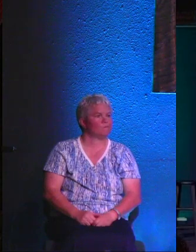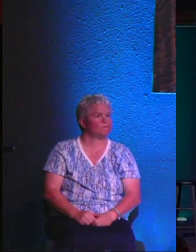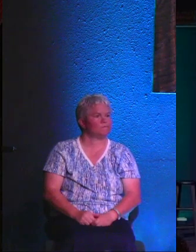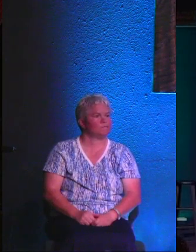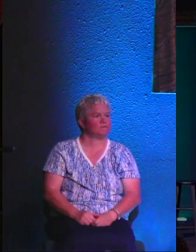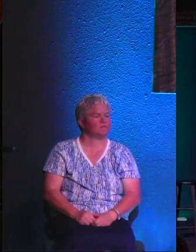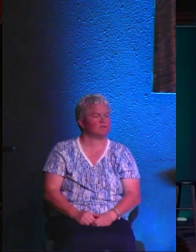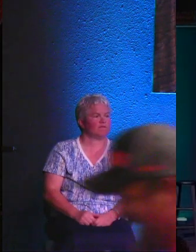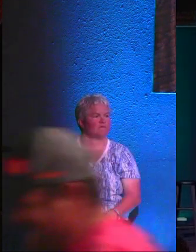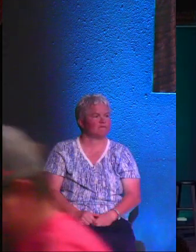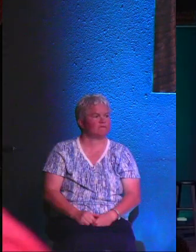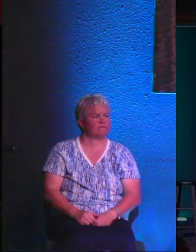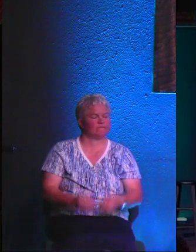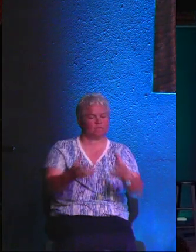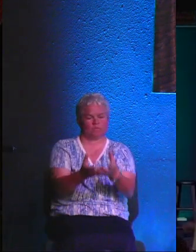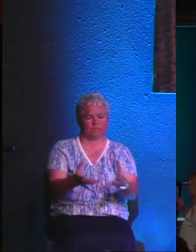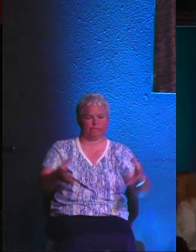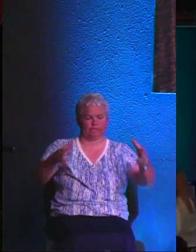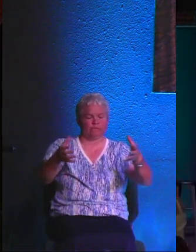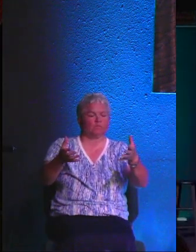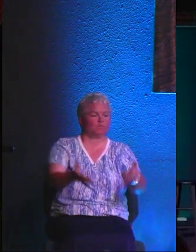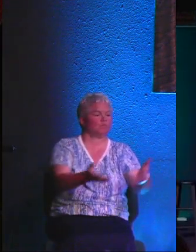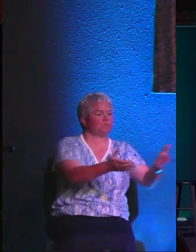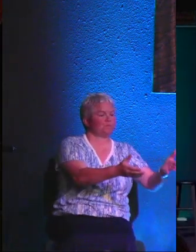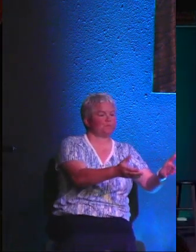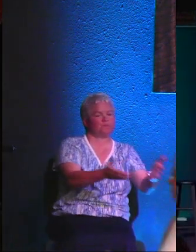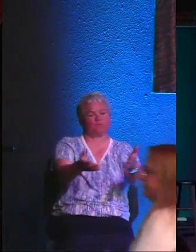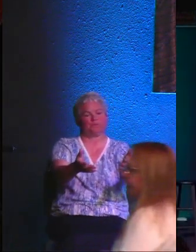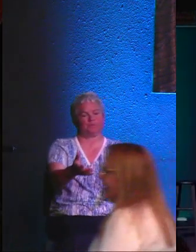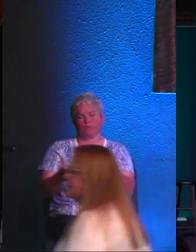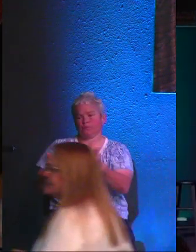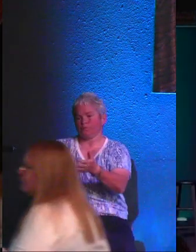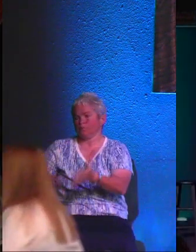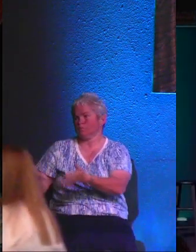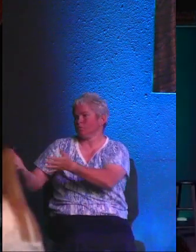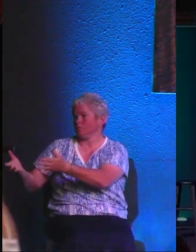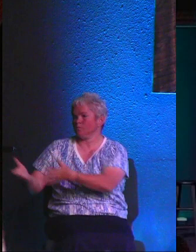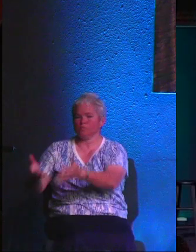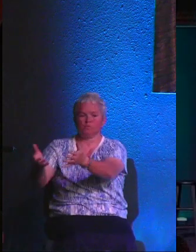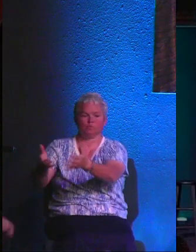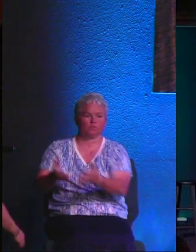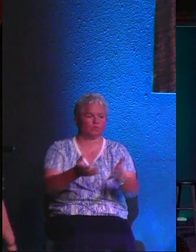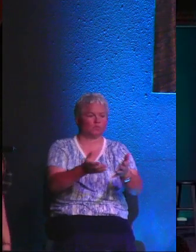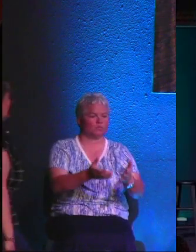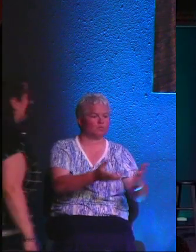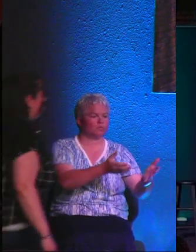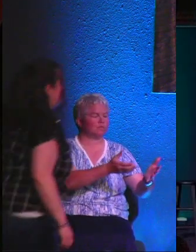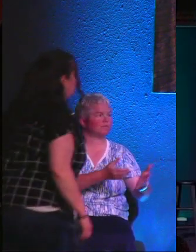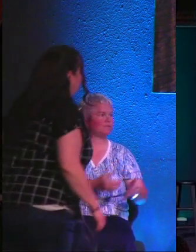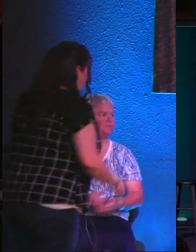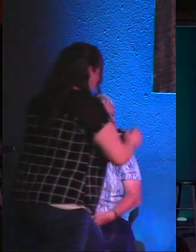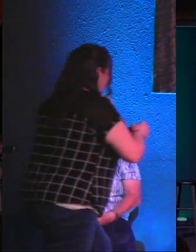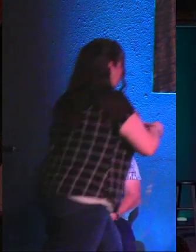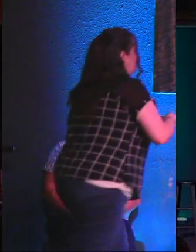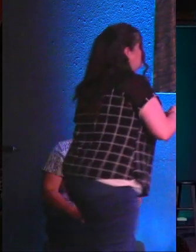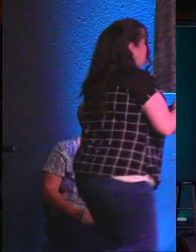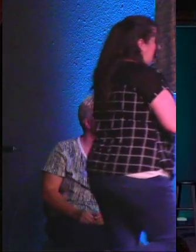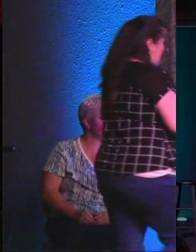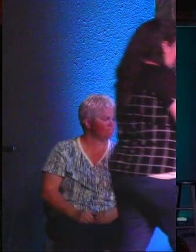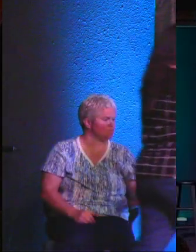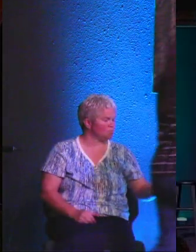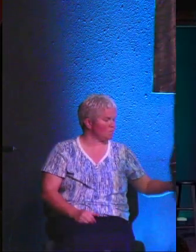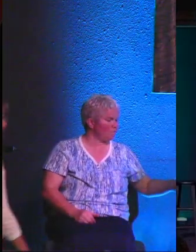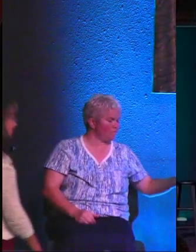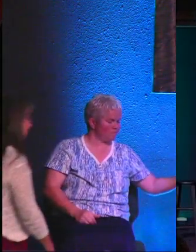do, and that's pass the baskets. So please, checks, cash, you can still get on our app or on